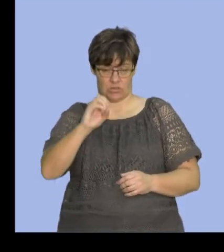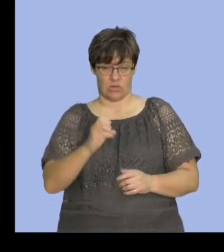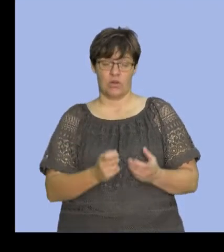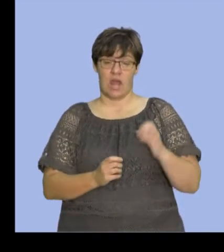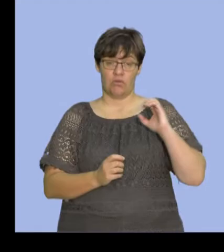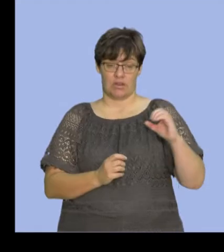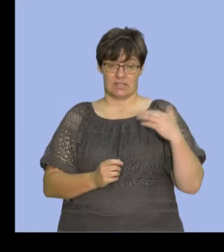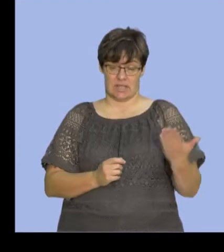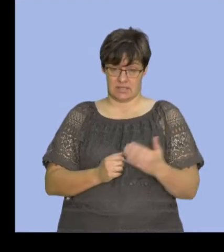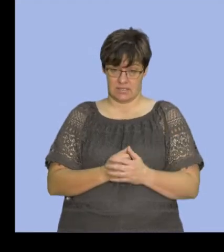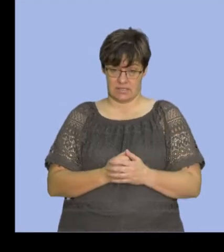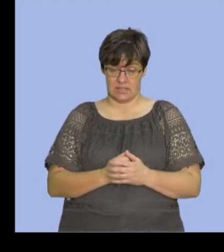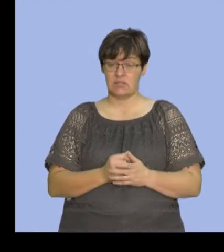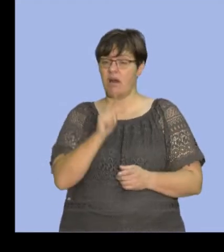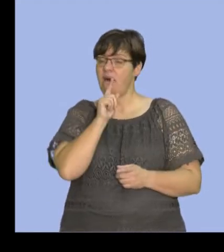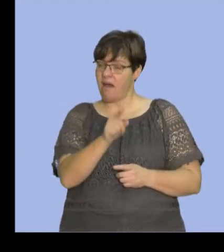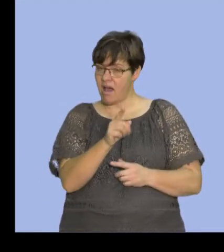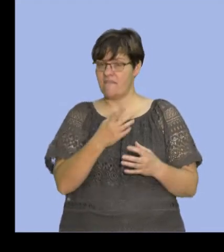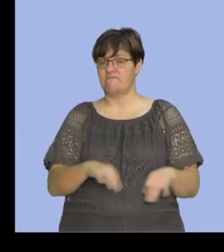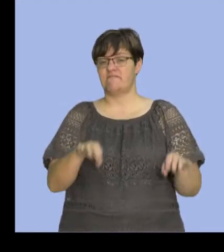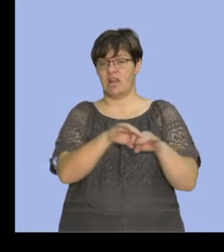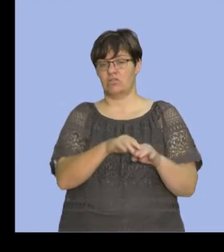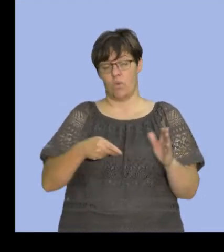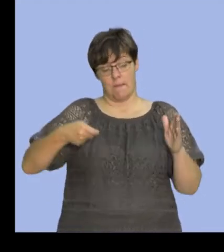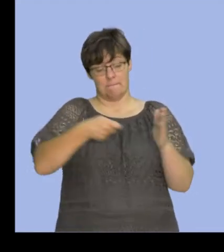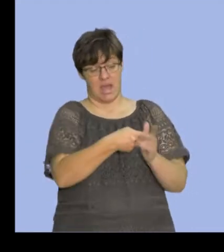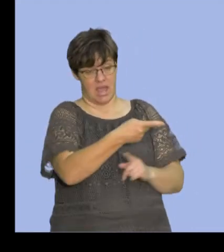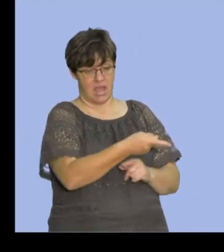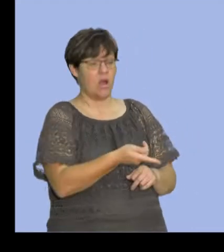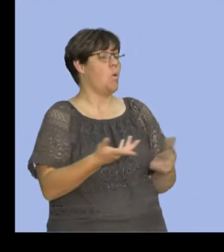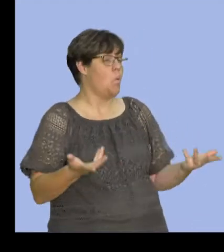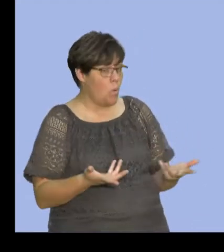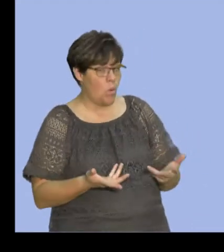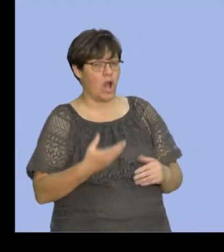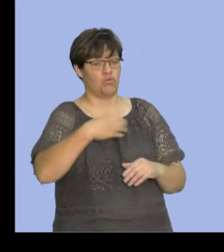side, indicating that that's the value of goods that we purchased on credit.